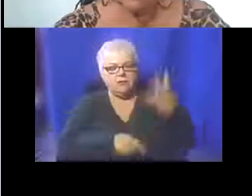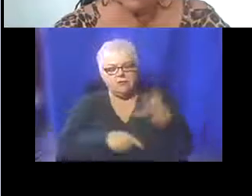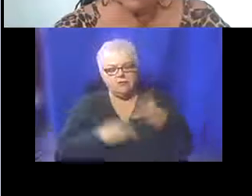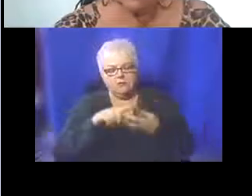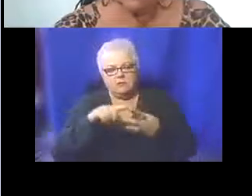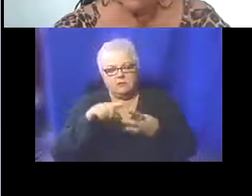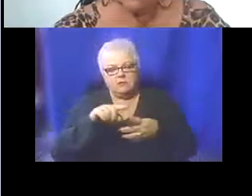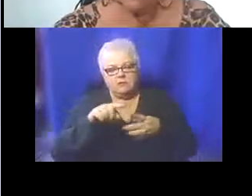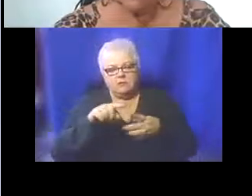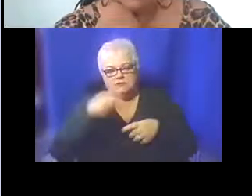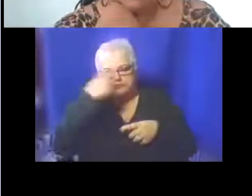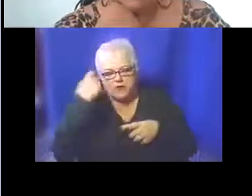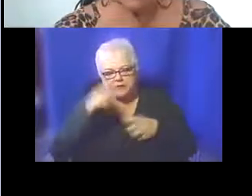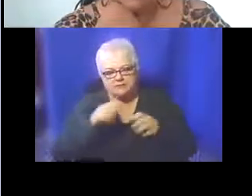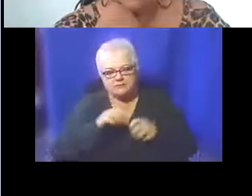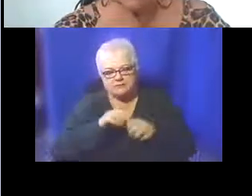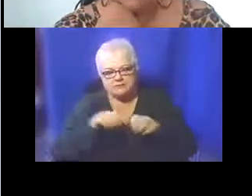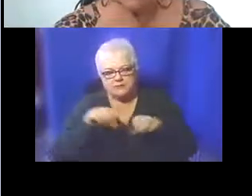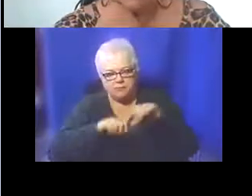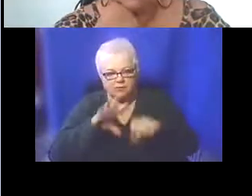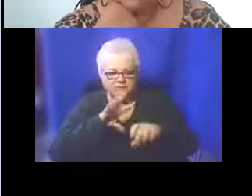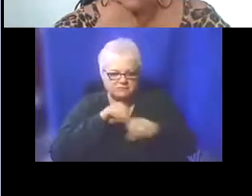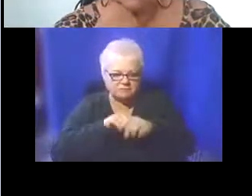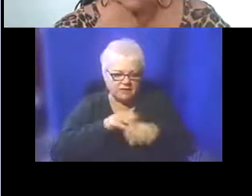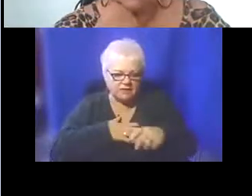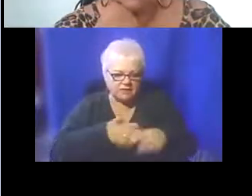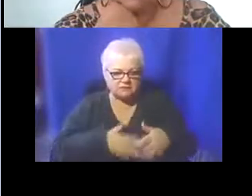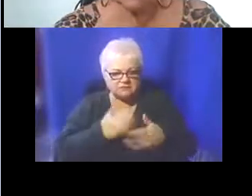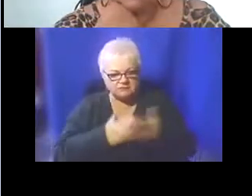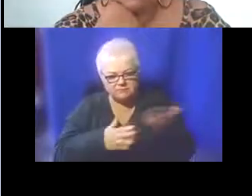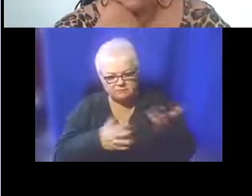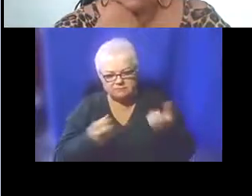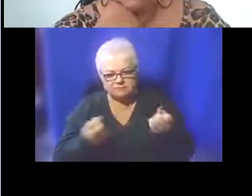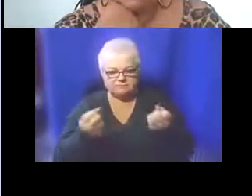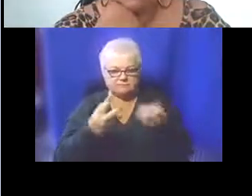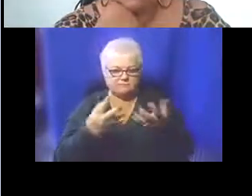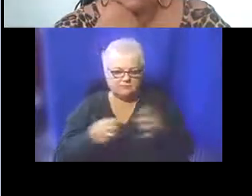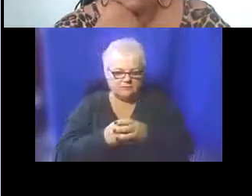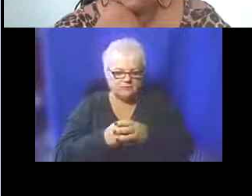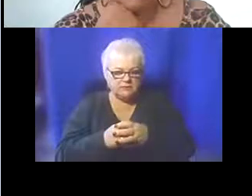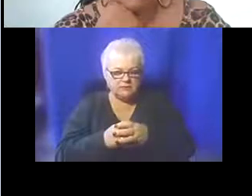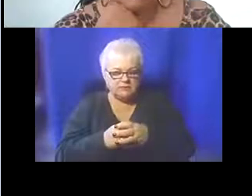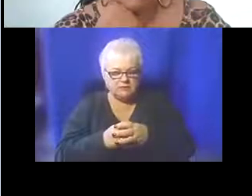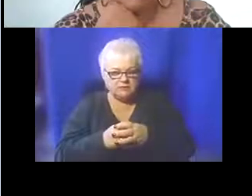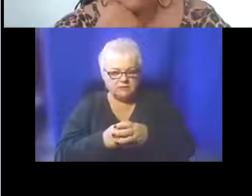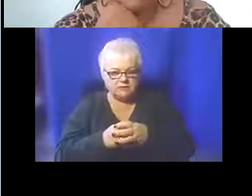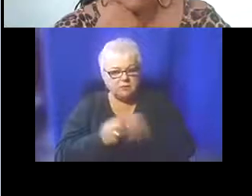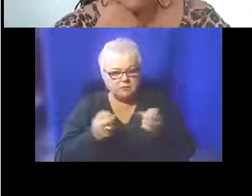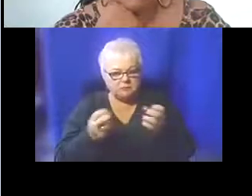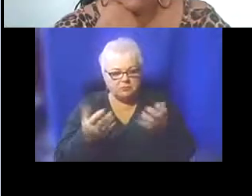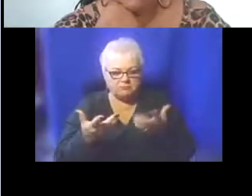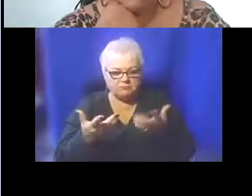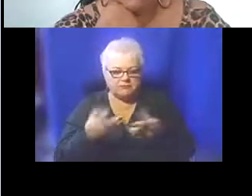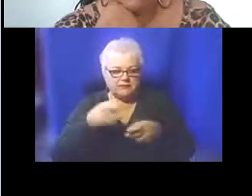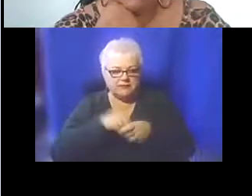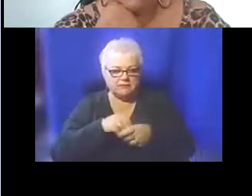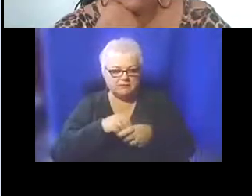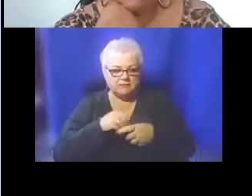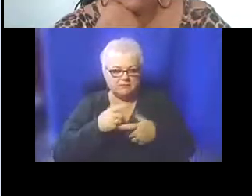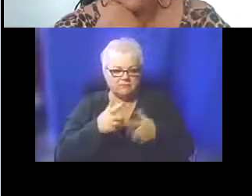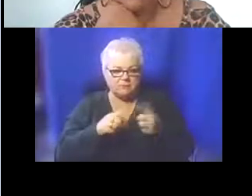chemicals released in their bodies, or some have multiple hormones and chemicals released at the time of the assault. One of which are going to be